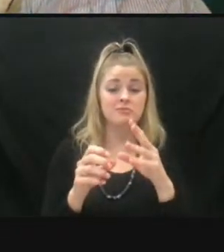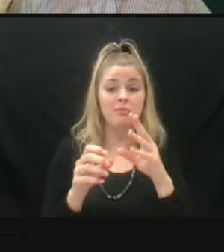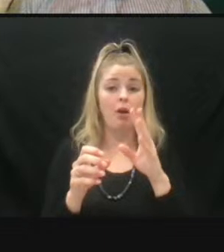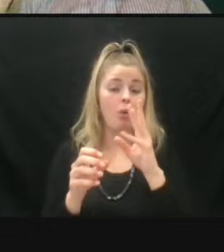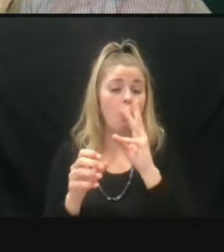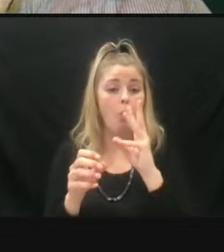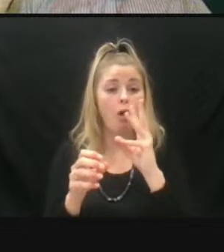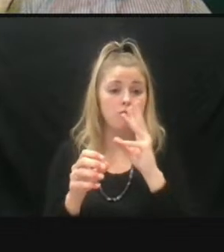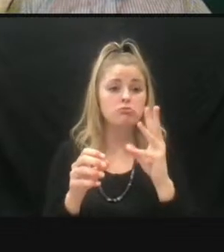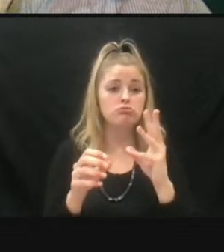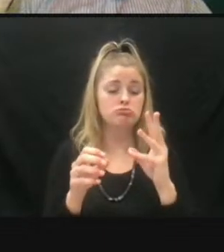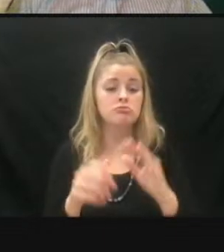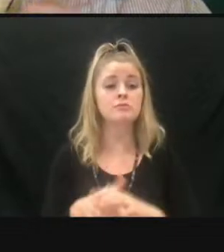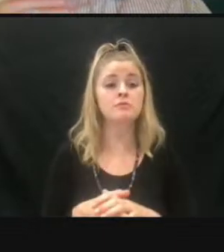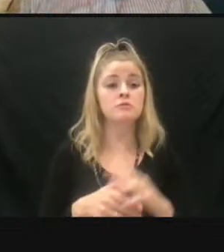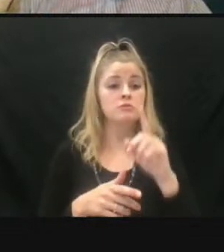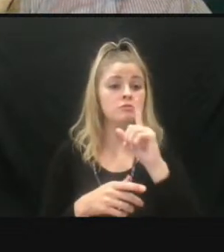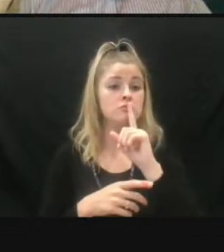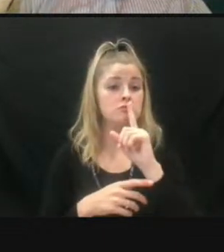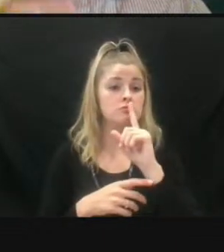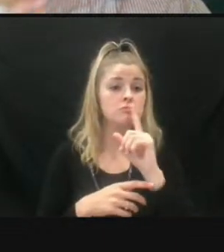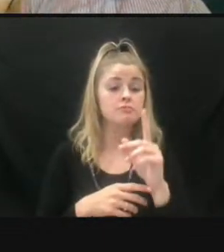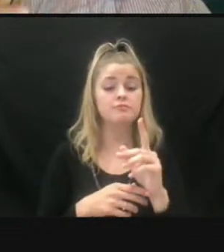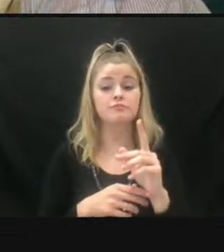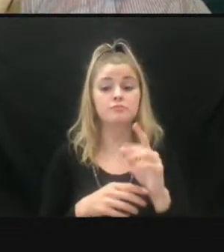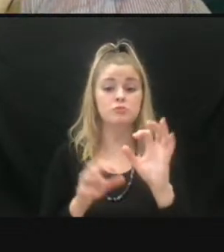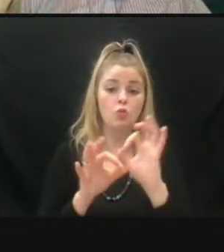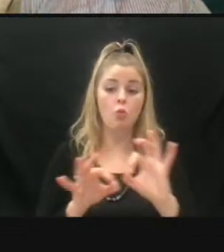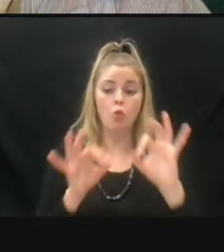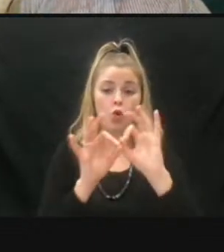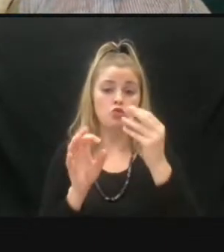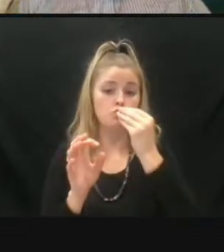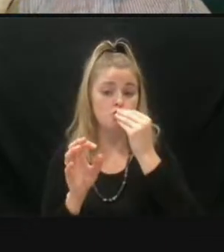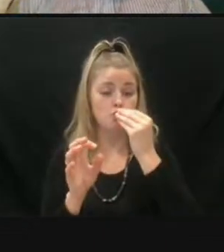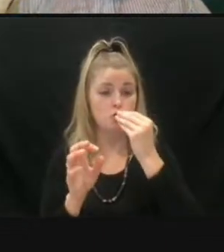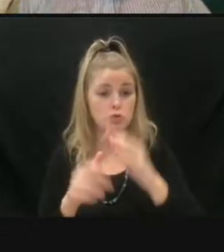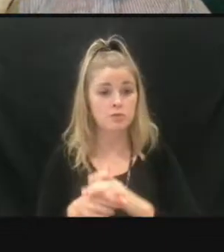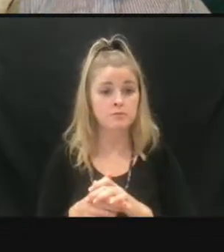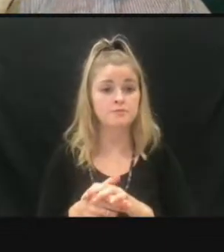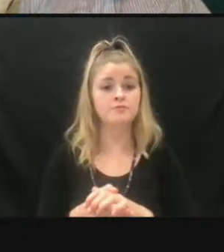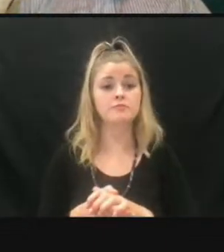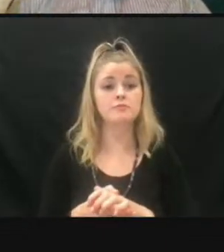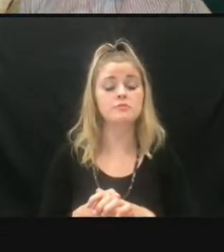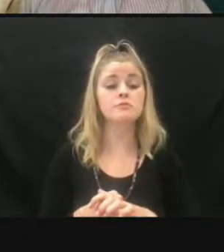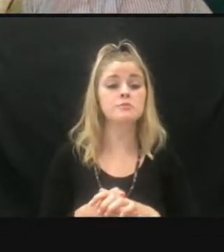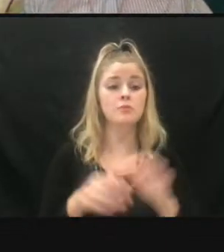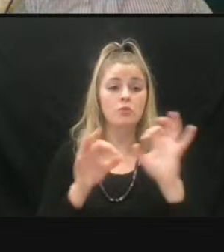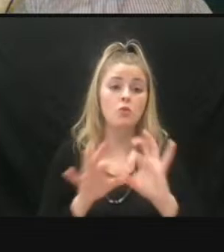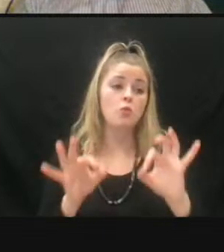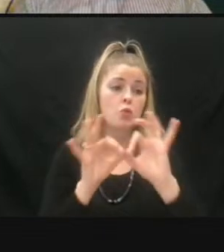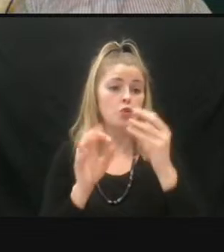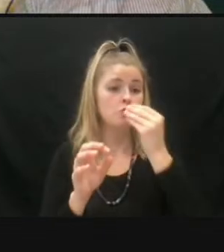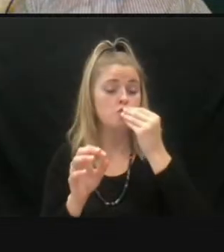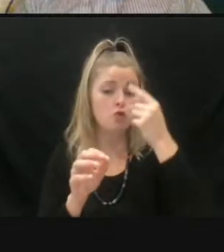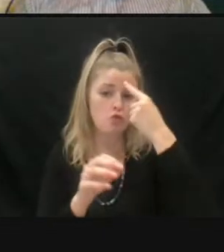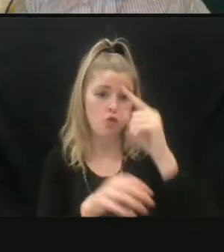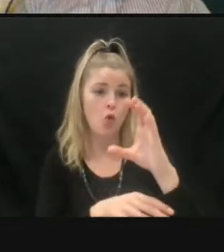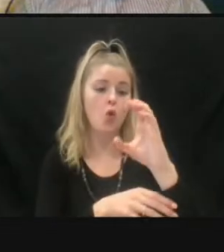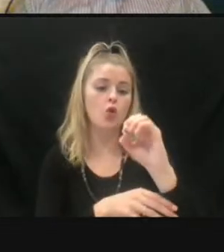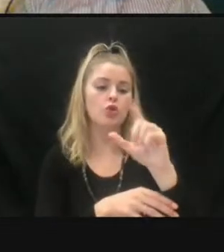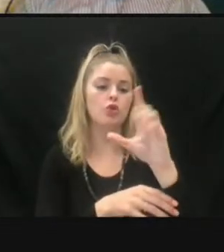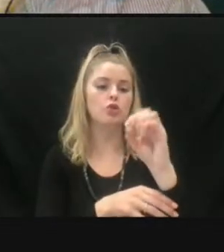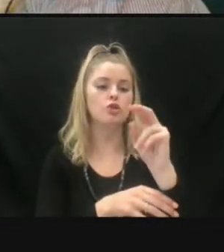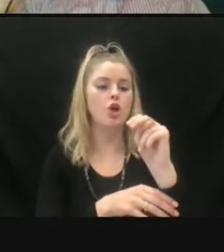source for Eastern woodland people. However, it became an important food source for colonial settlers as well. By the 19th